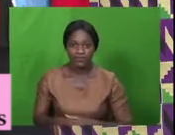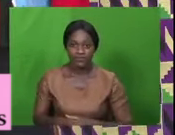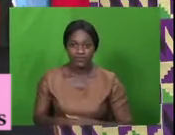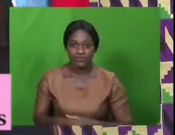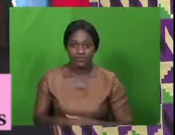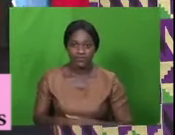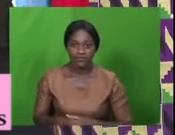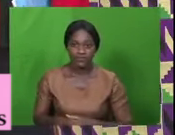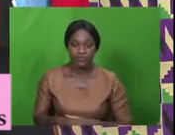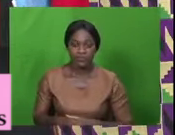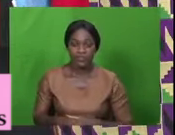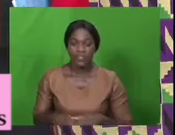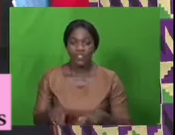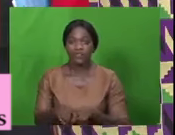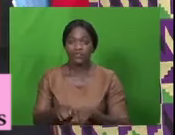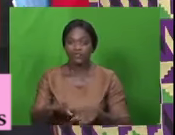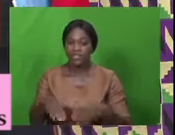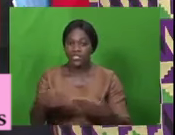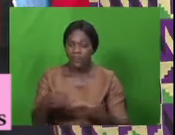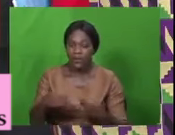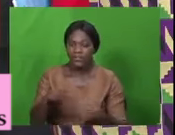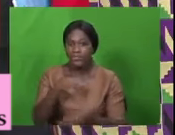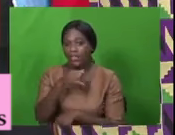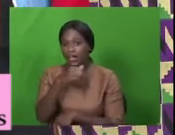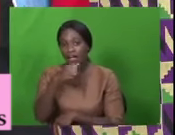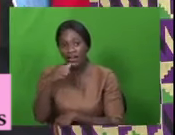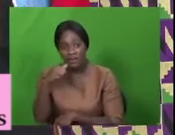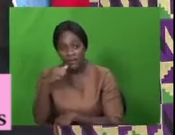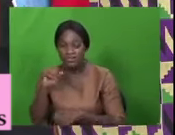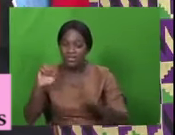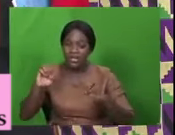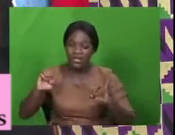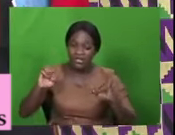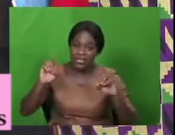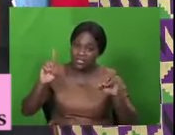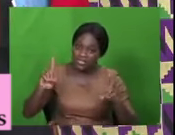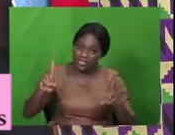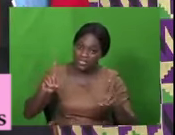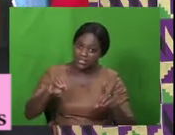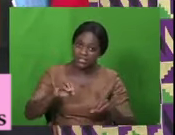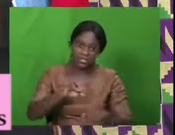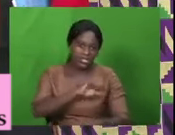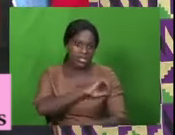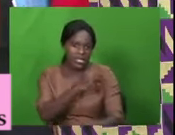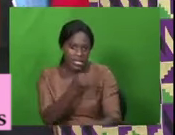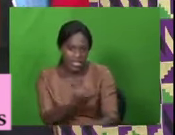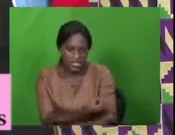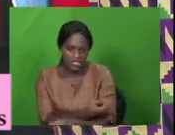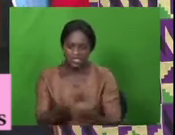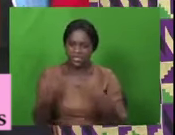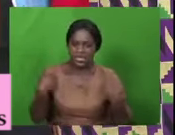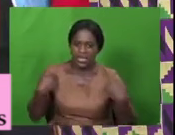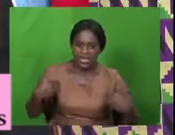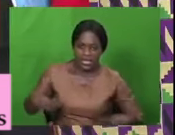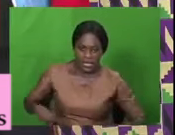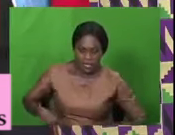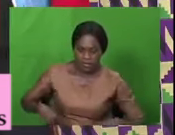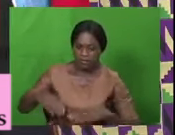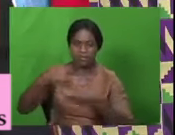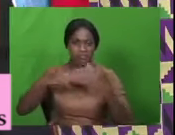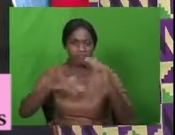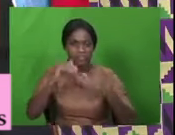to make some statements about the state of our agriculture, education, energy, health,